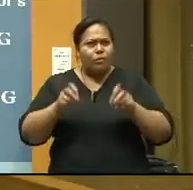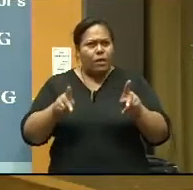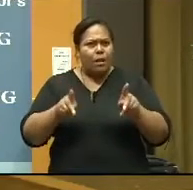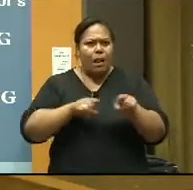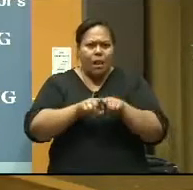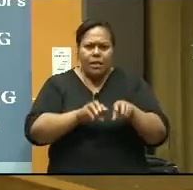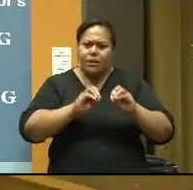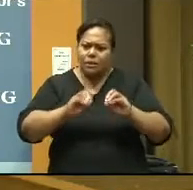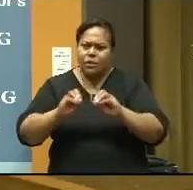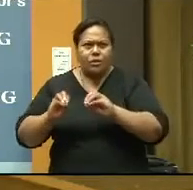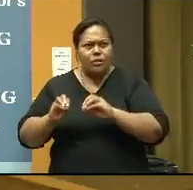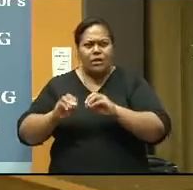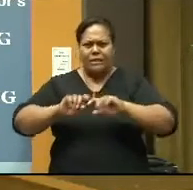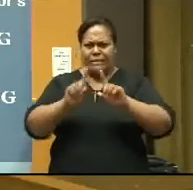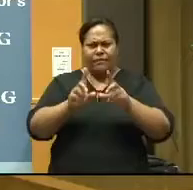in a variety of